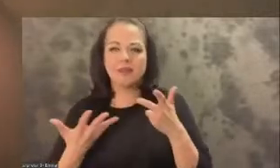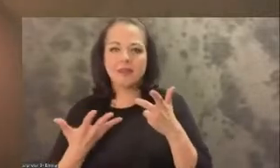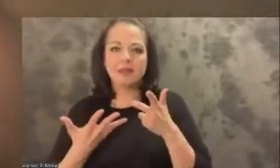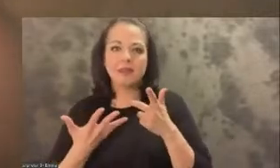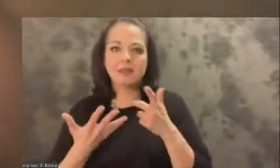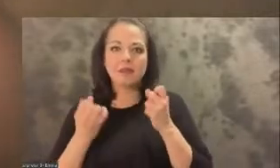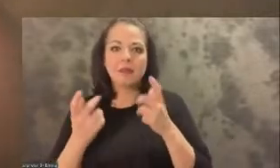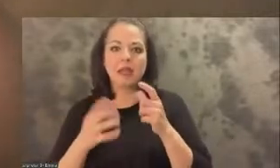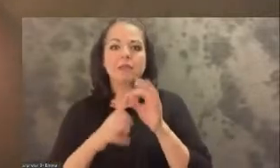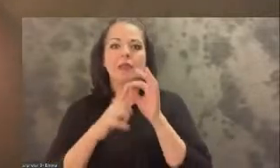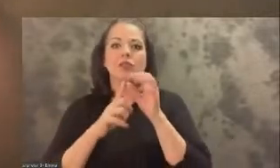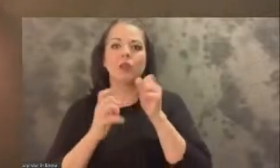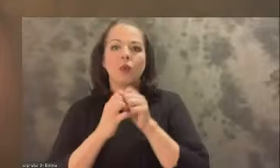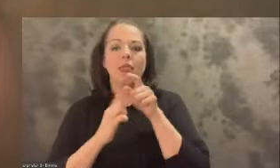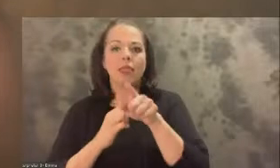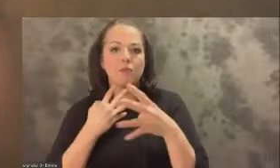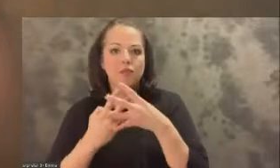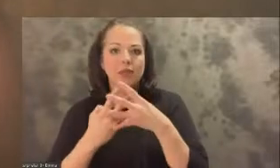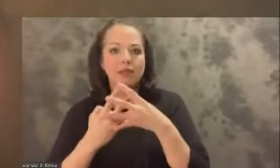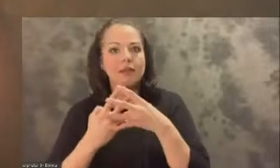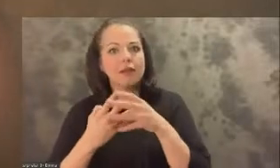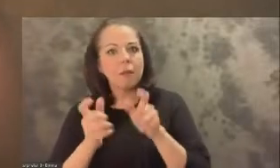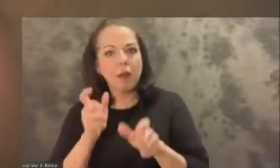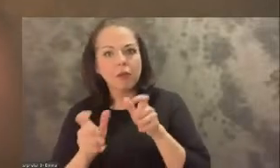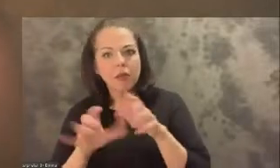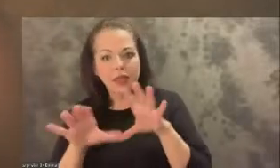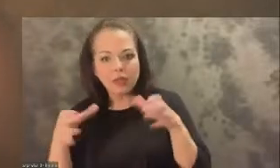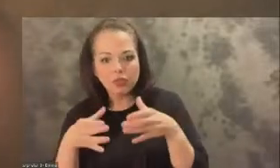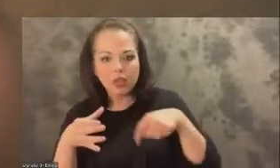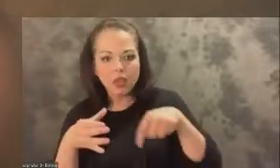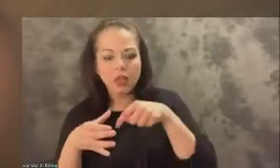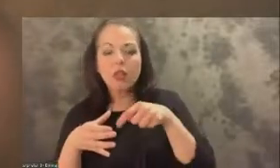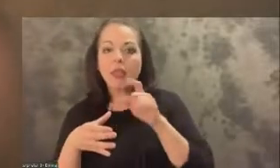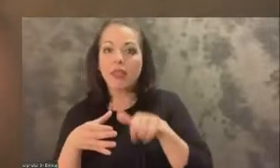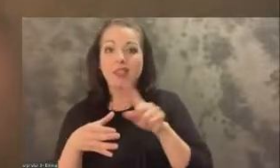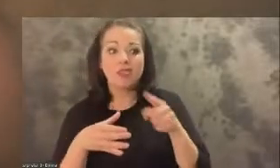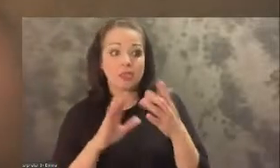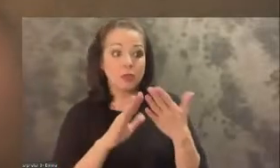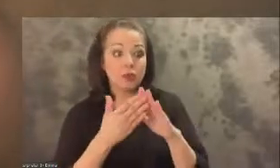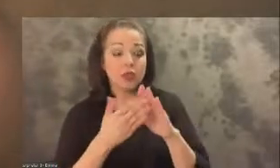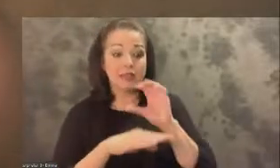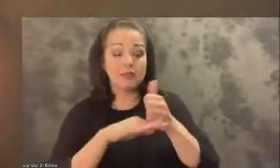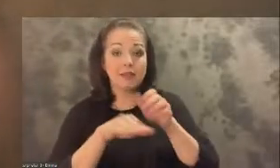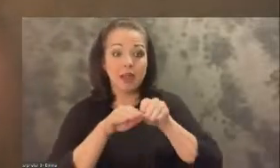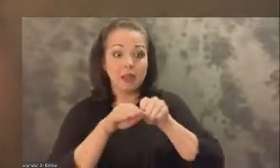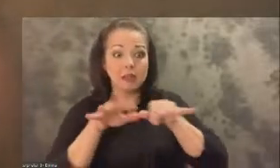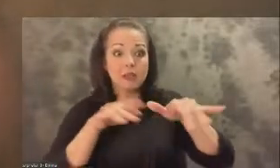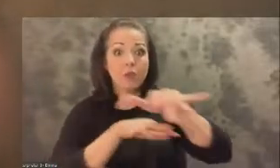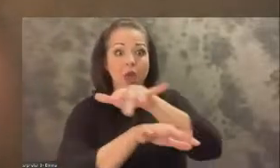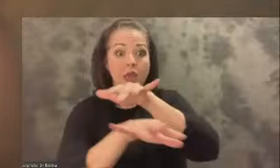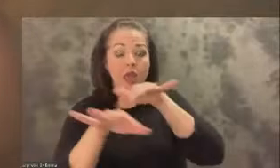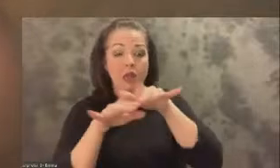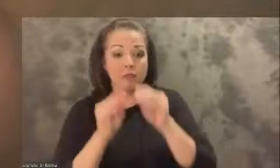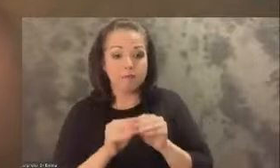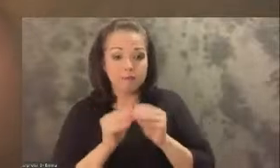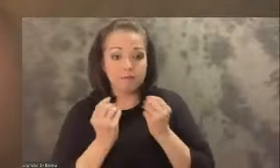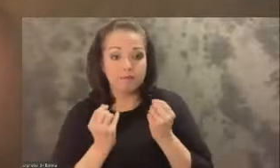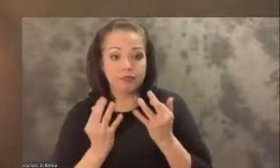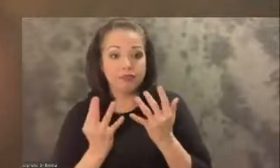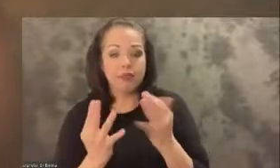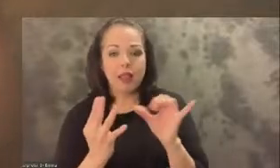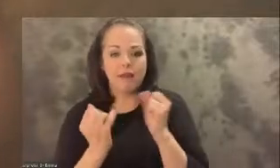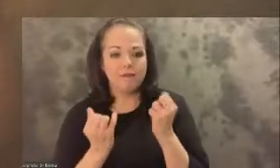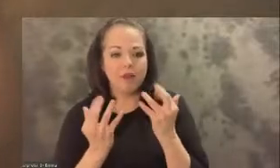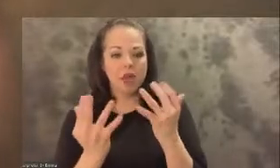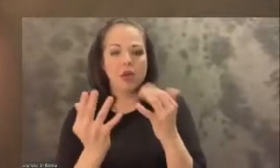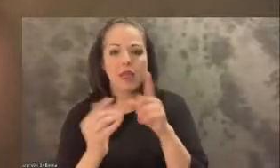with the prison population, because that was just a community setting. It's spread in there like wildfire. They had no